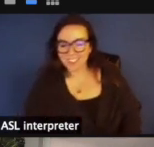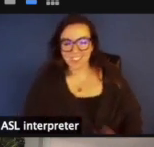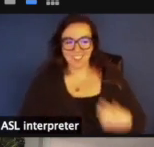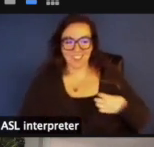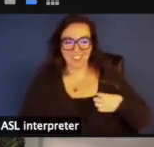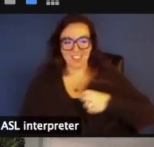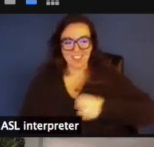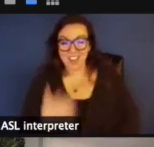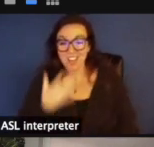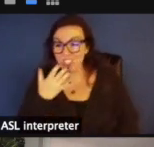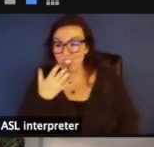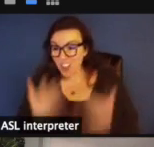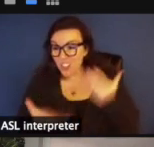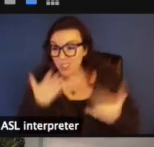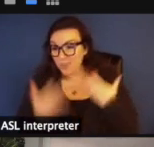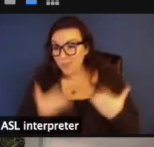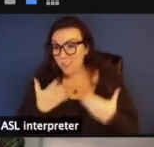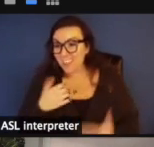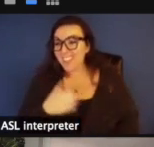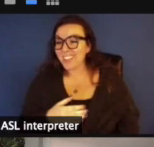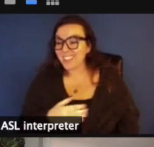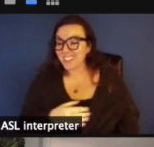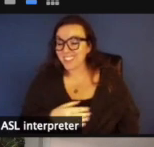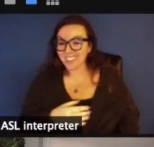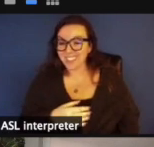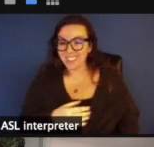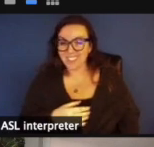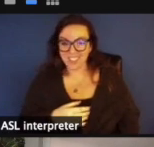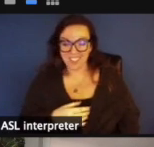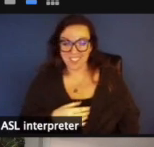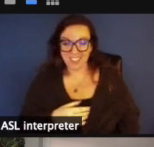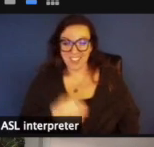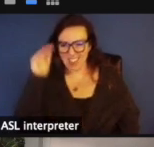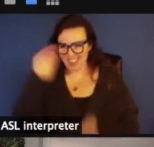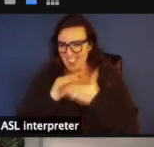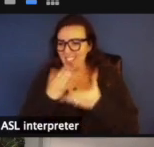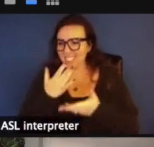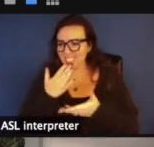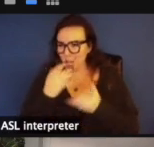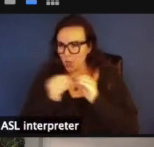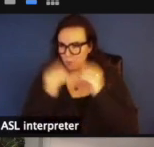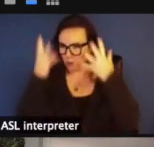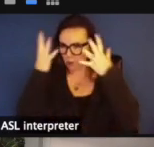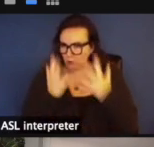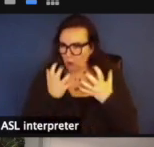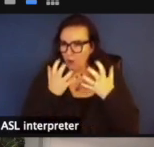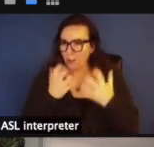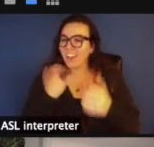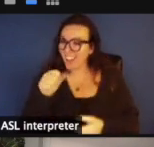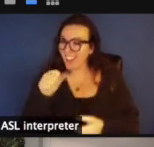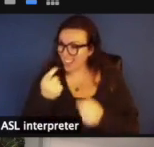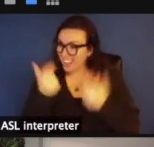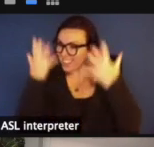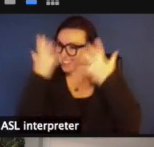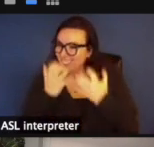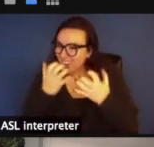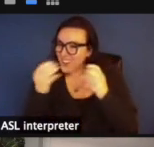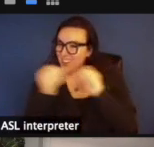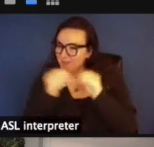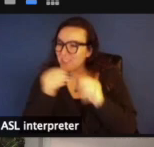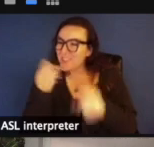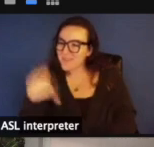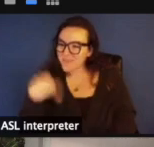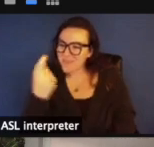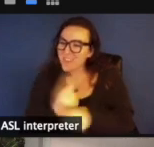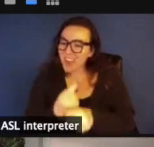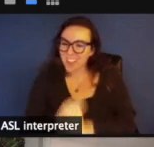The colors, maybe? Yeah. Less color. Less color, right? Yeah, they're a little dark. Colors. Yep, they're a little darker, aren't they? Yeah, maybe